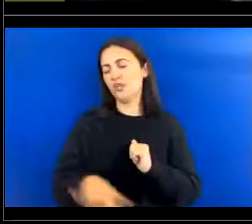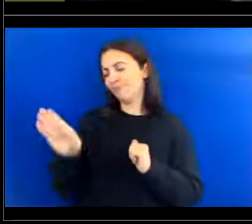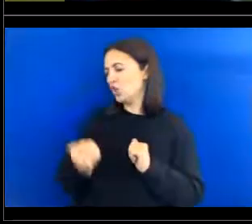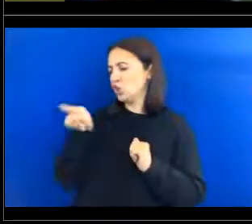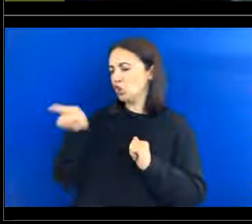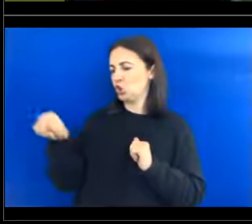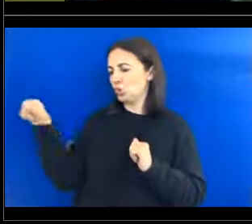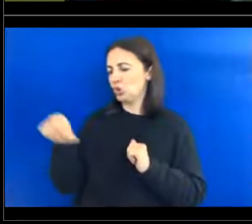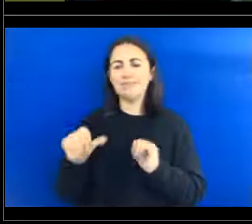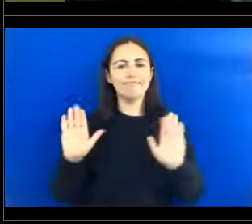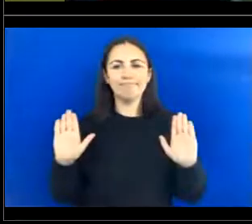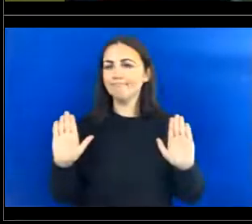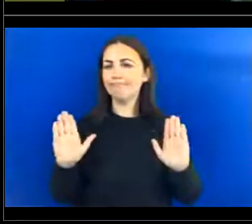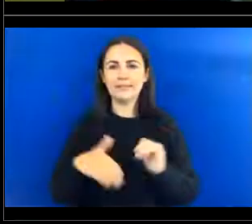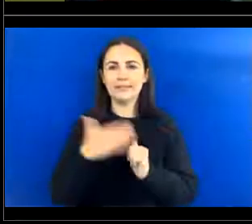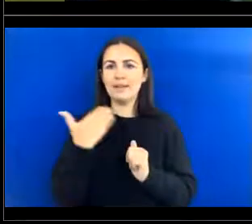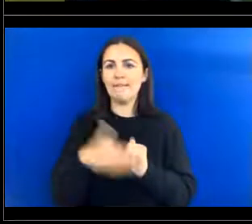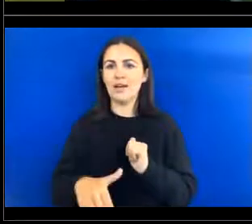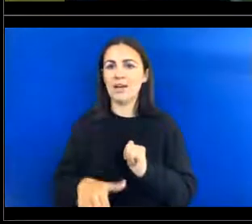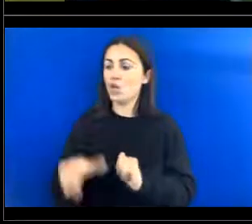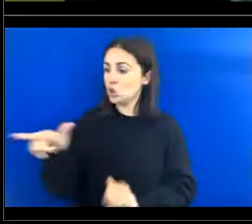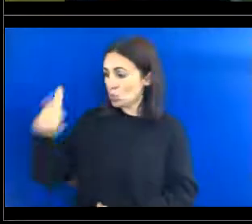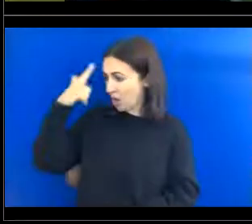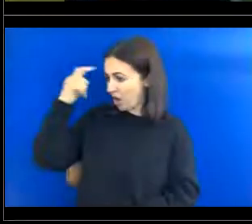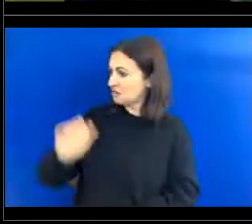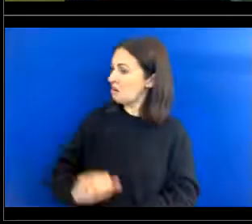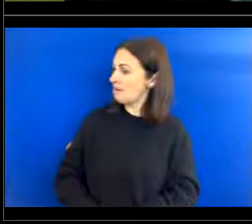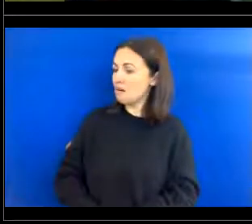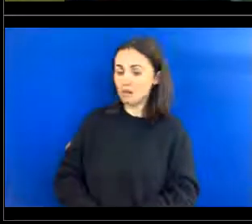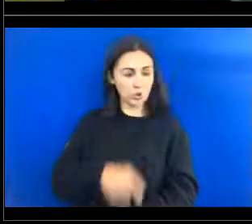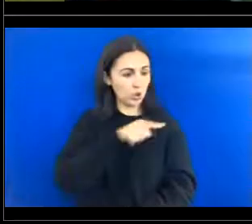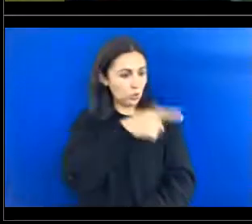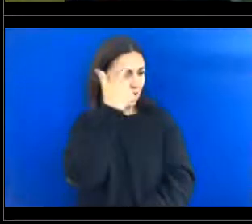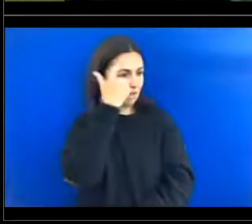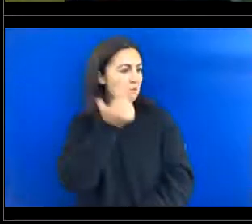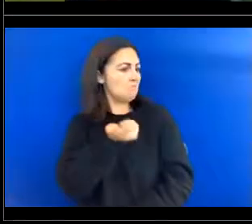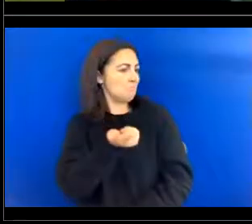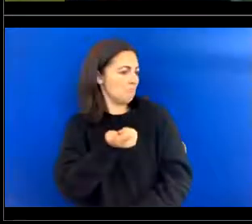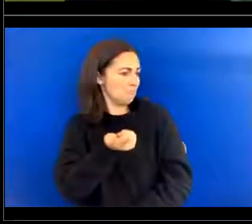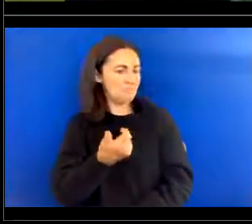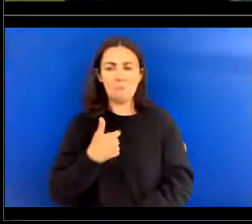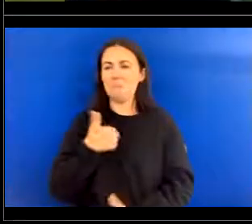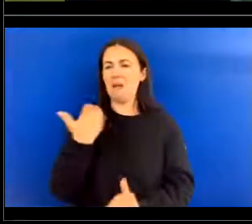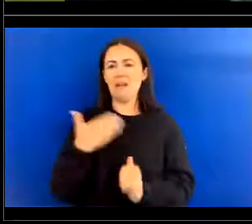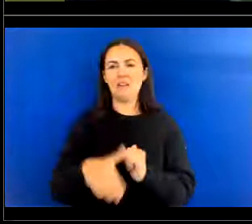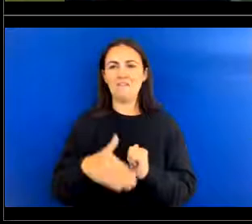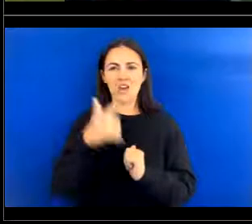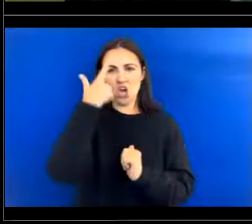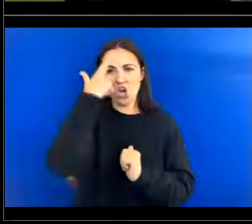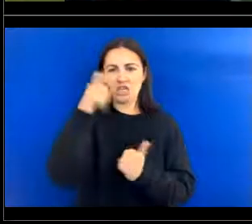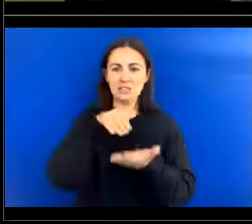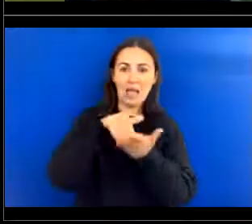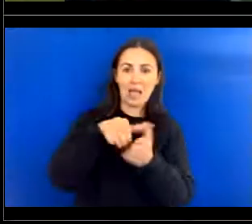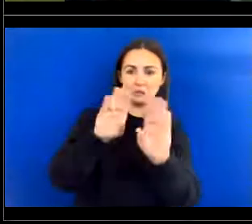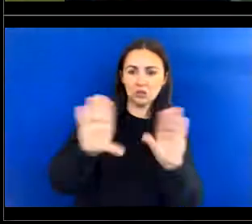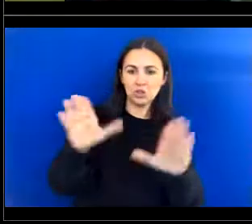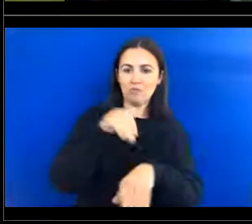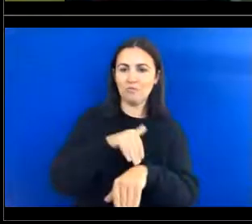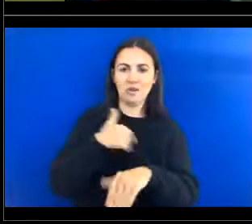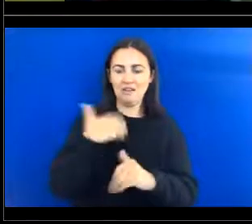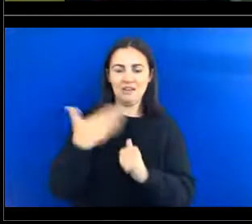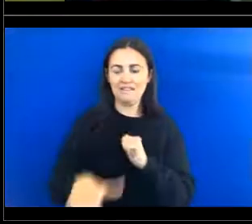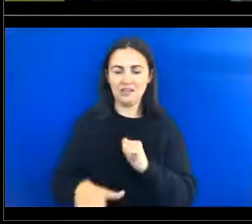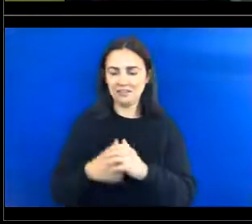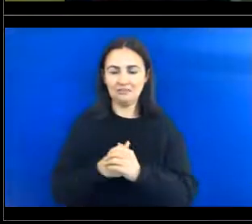any suggestions that they make and negotiate are ones that they've talked about during the mediation. We can write it up, and